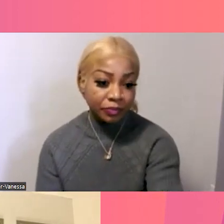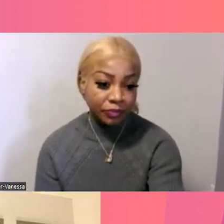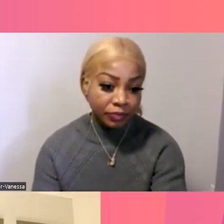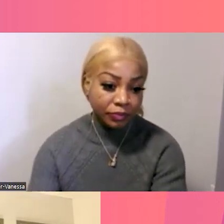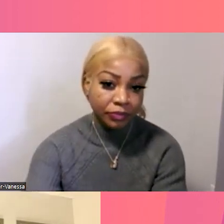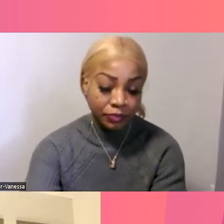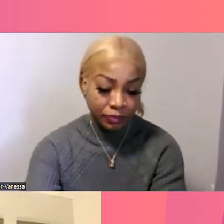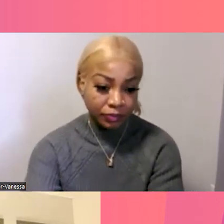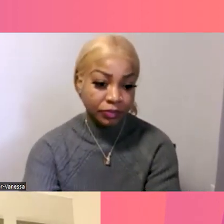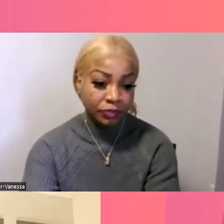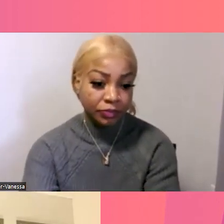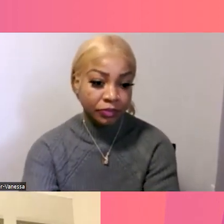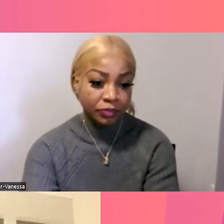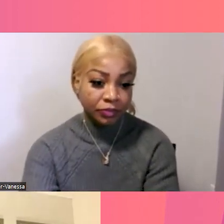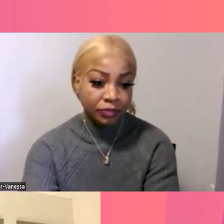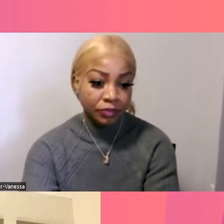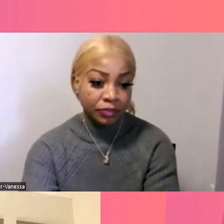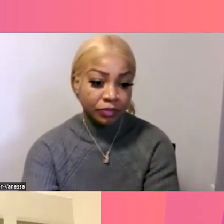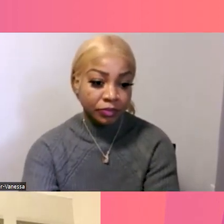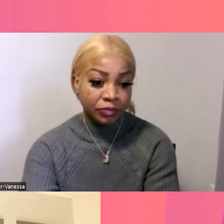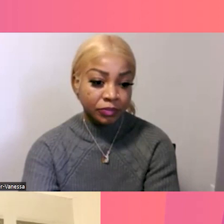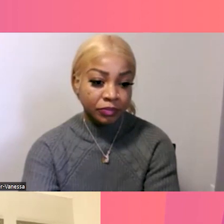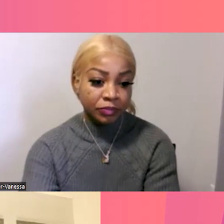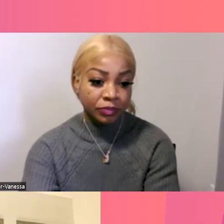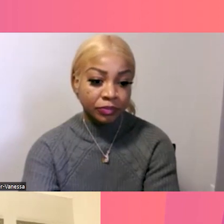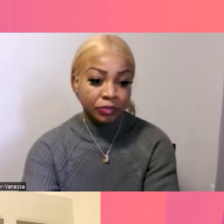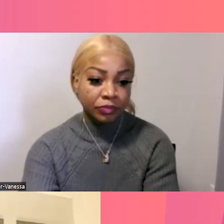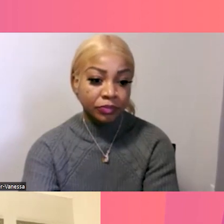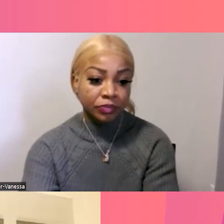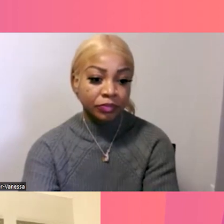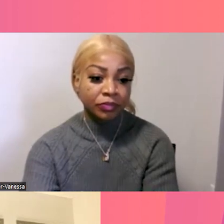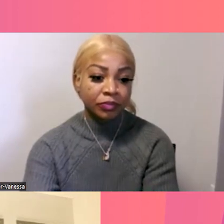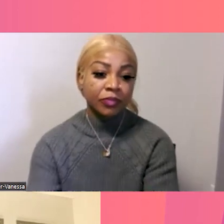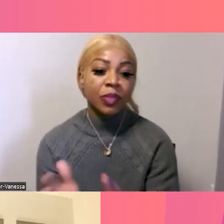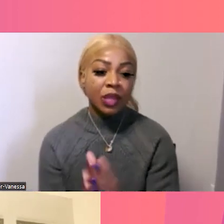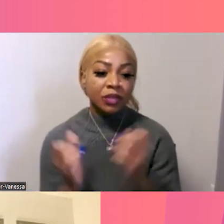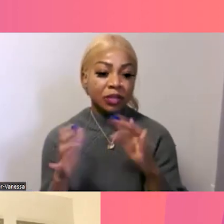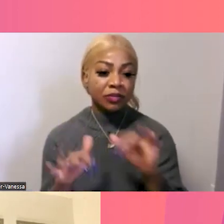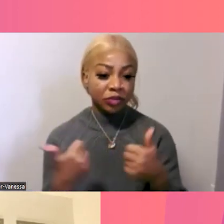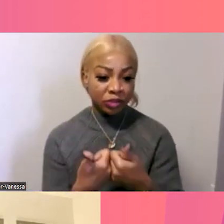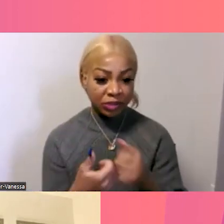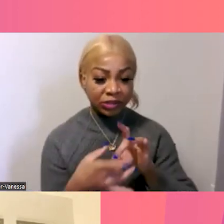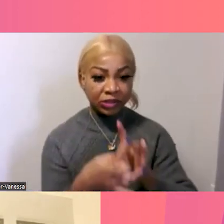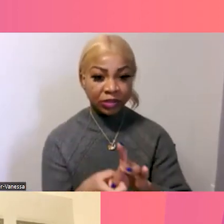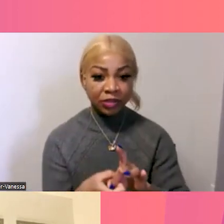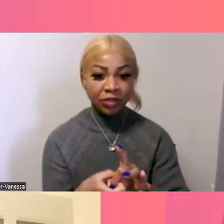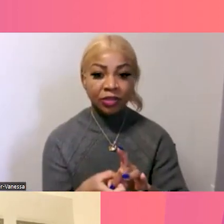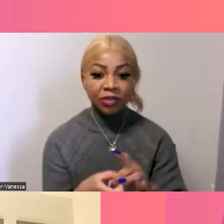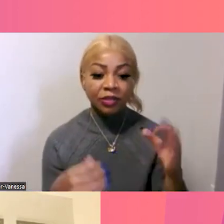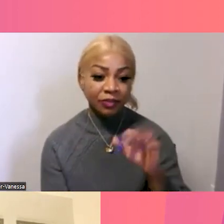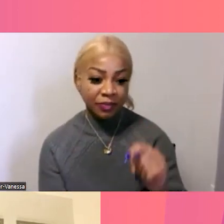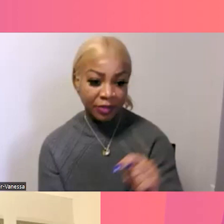I'll take this. Yeah, so I think there's a lot of challenges that come with the use of fat. That being first,